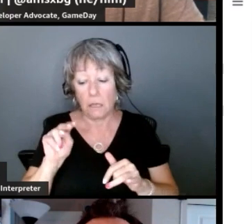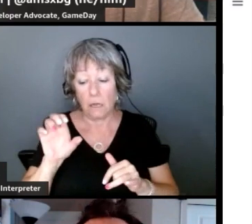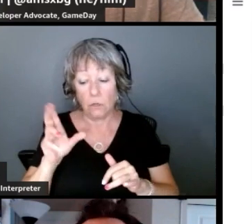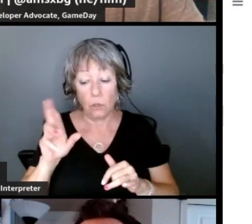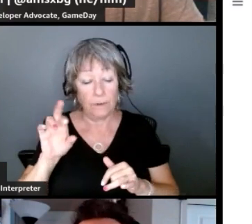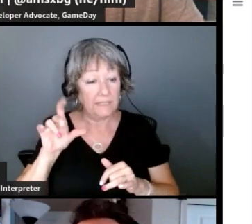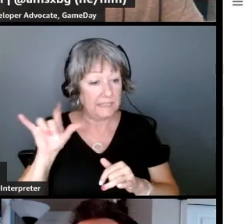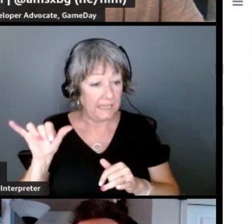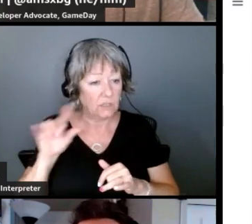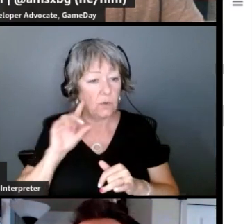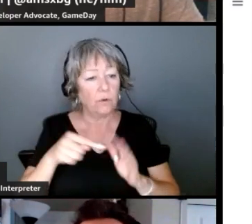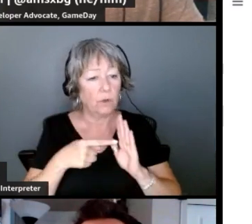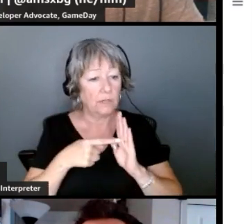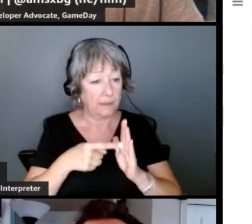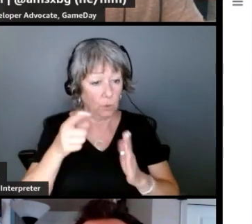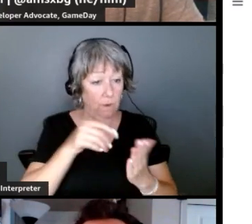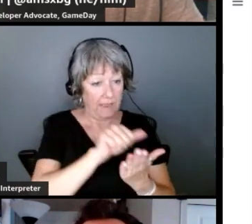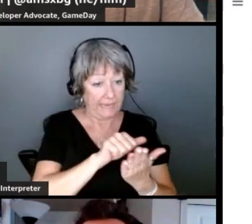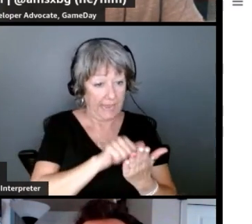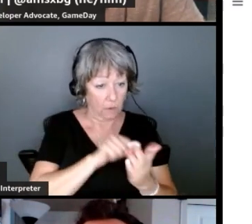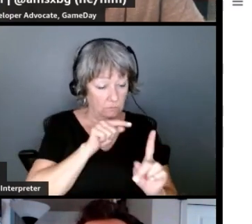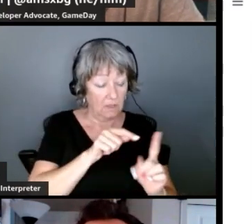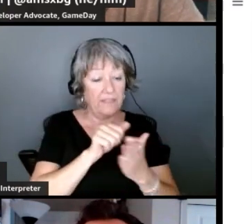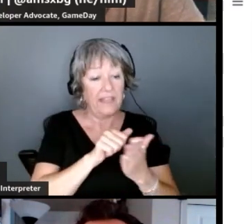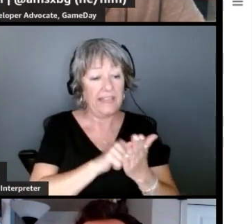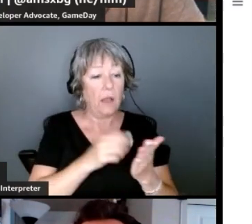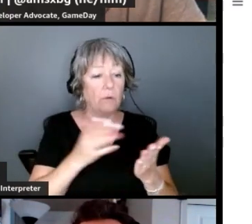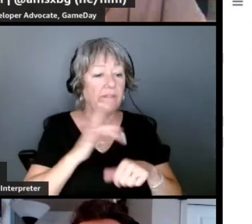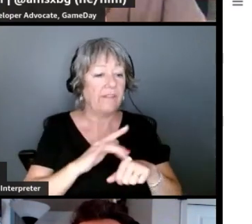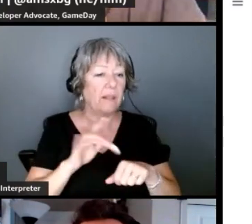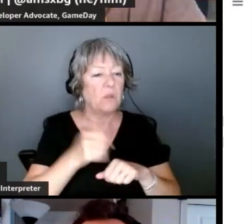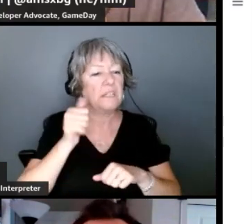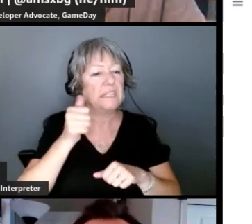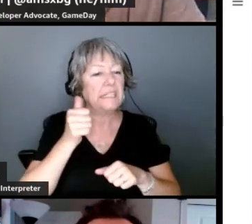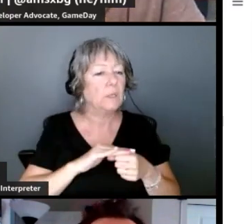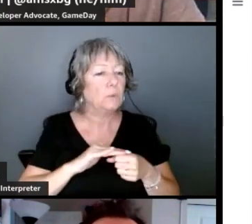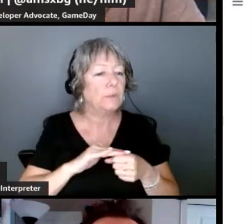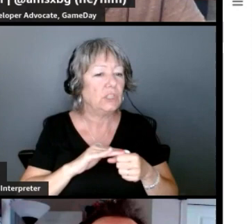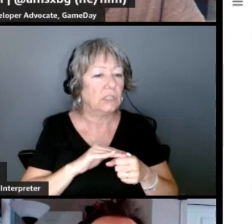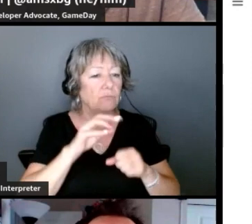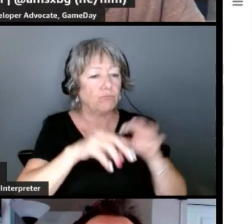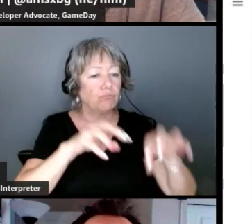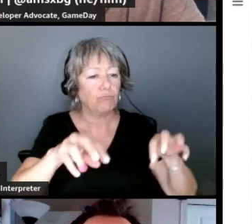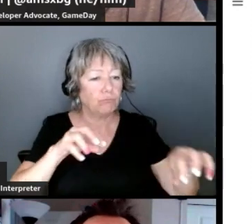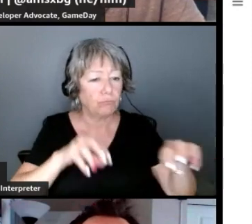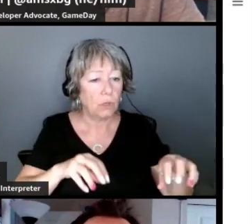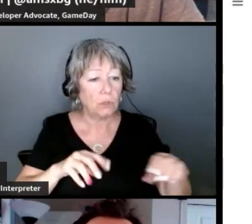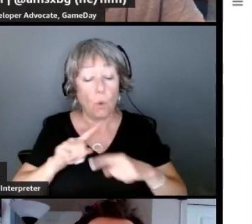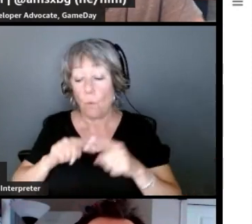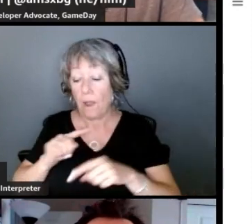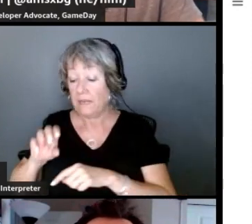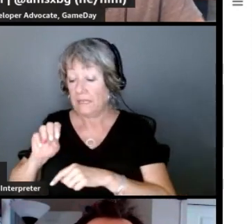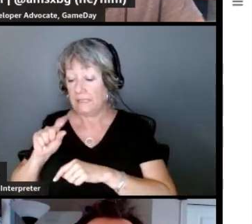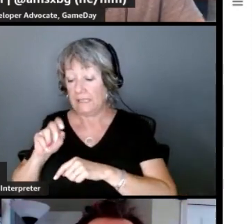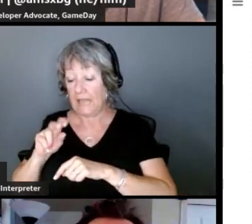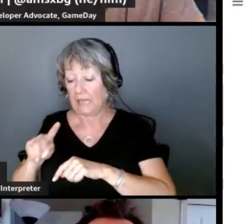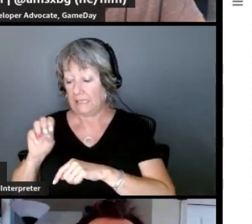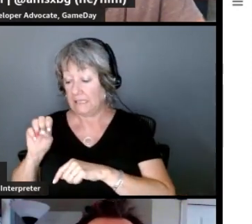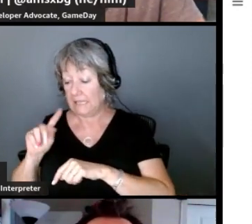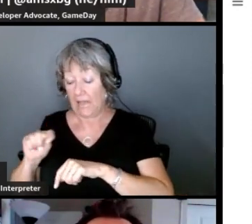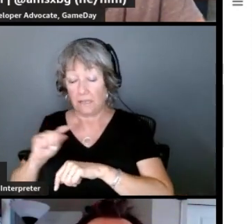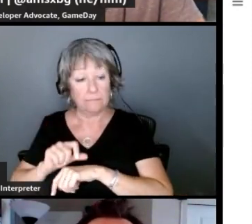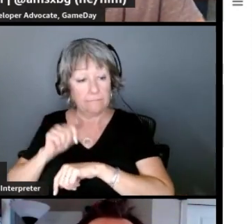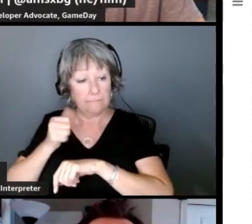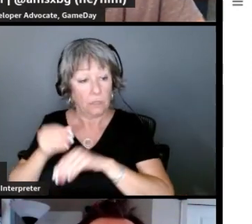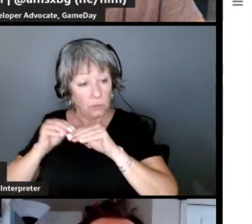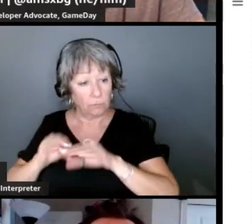and you're deploying it, and this account is available in like 10 regions, right? What should StackSet do when deploying this particular stack set into that account